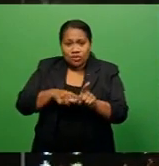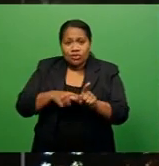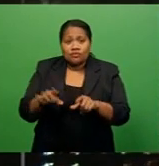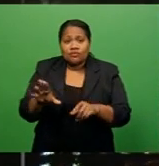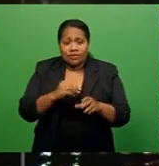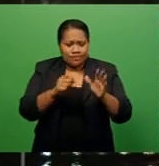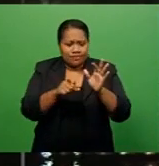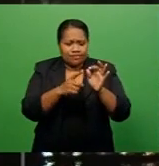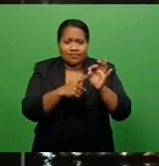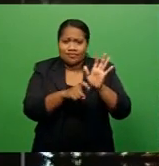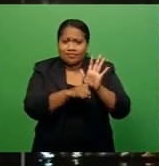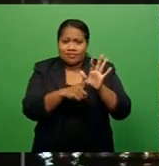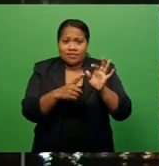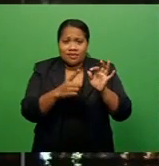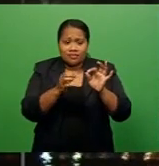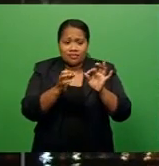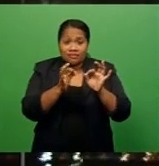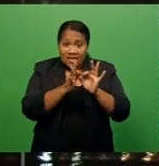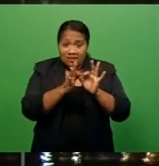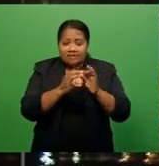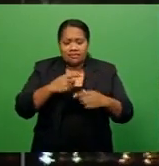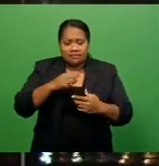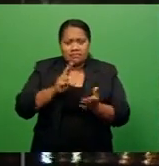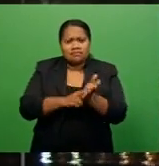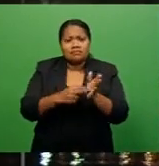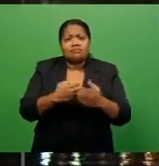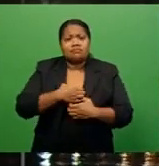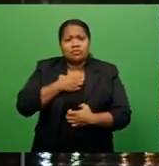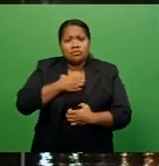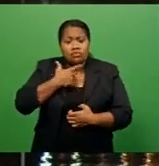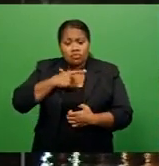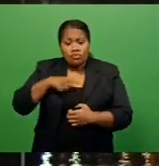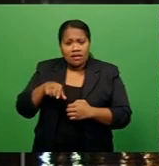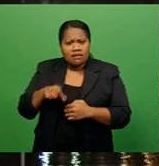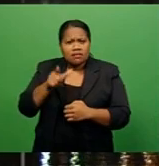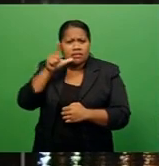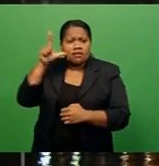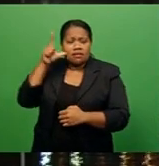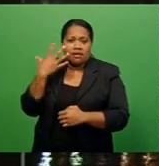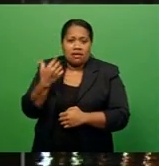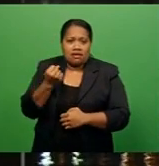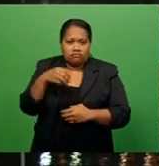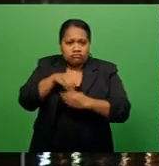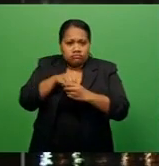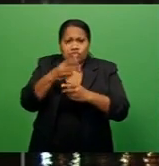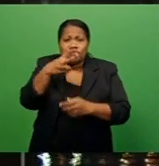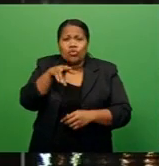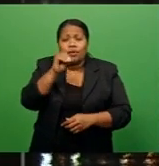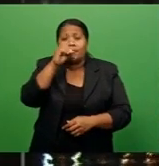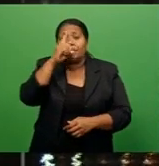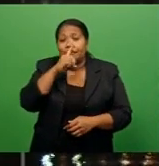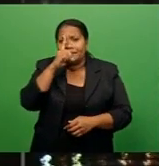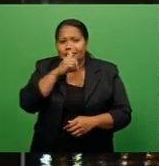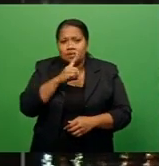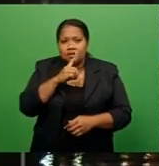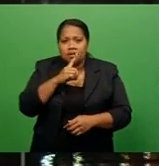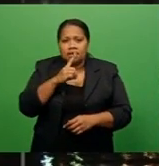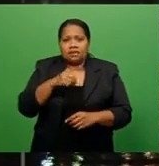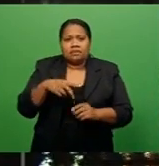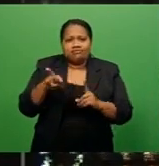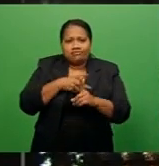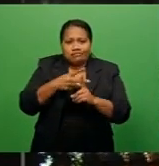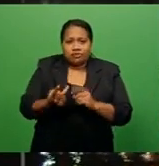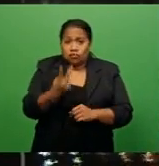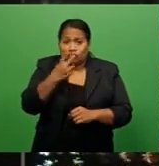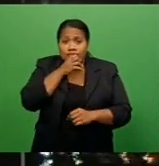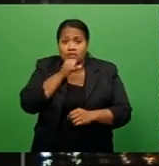flats in Mead Road, Nabua. This follows a violent brawl yesterday involving up to 20 people, which landed 2 men in hospital